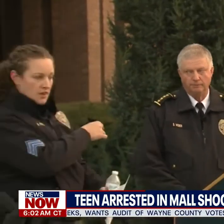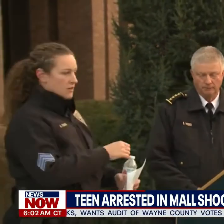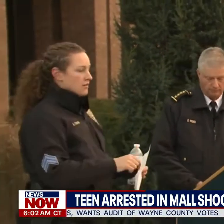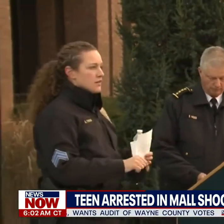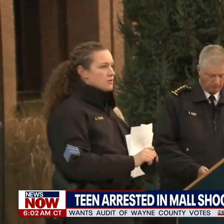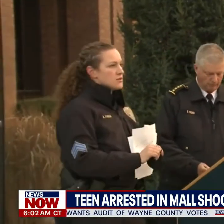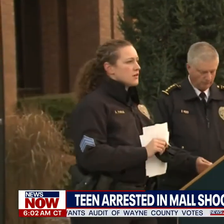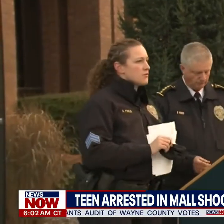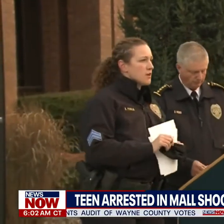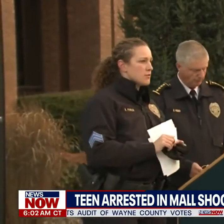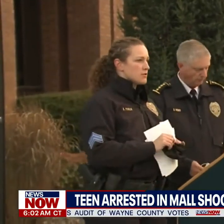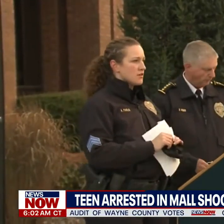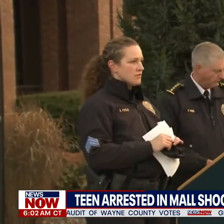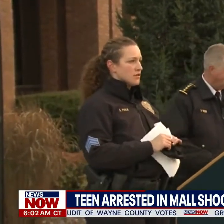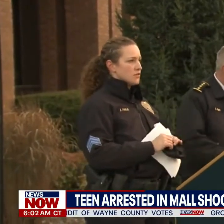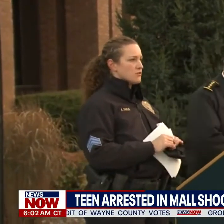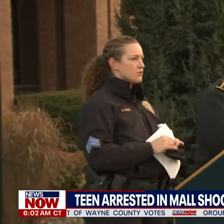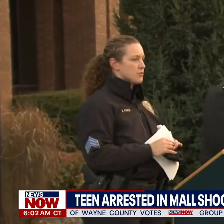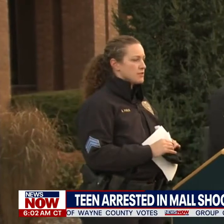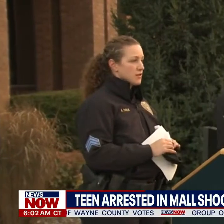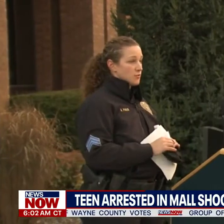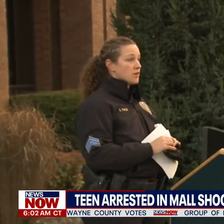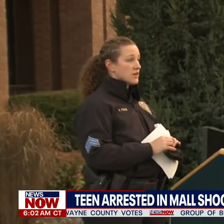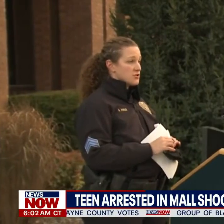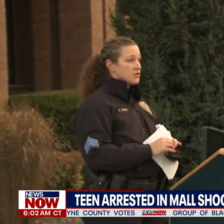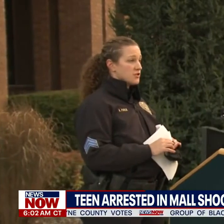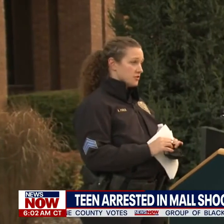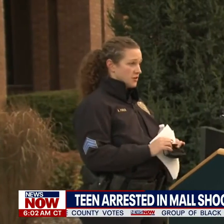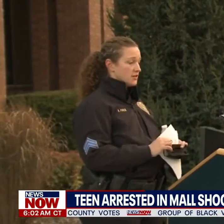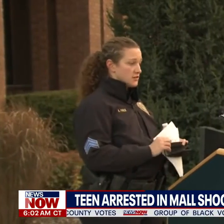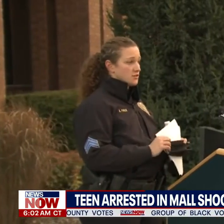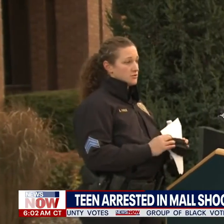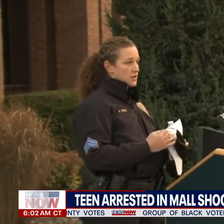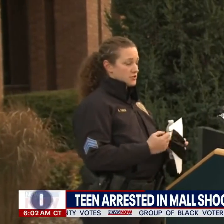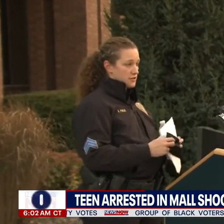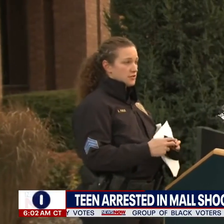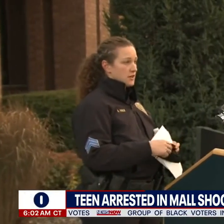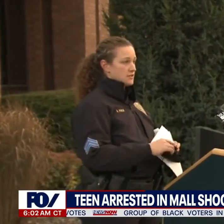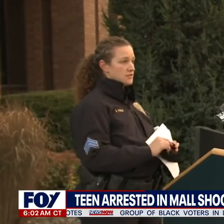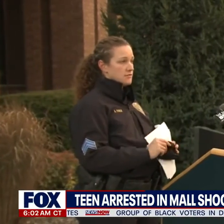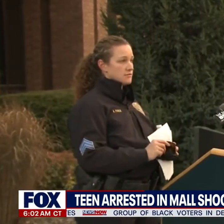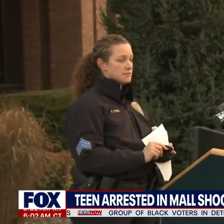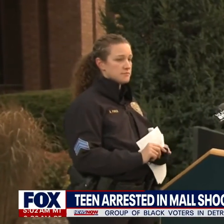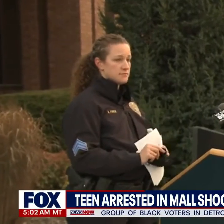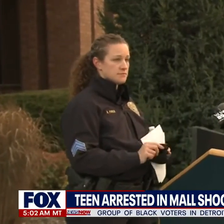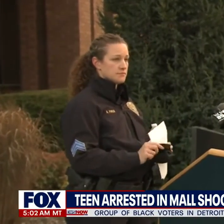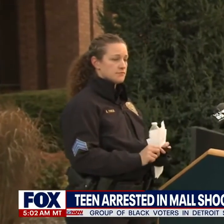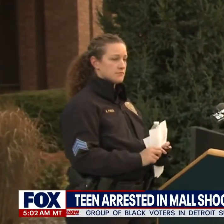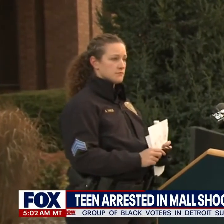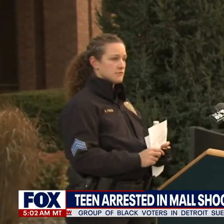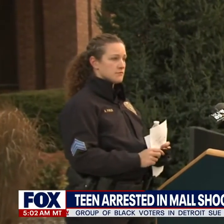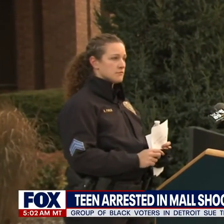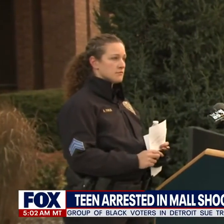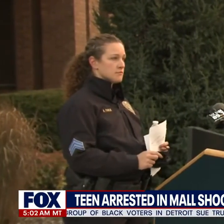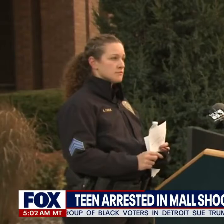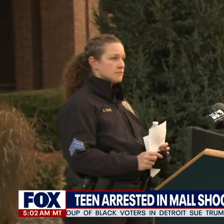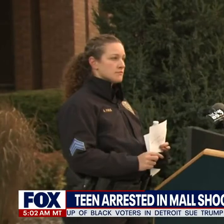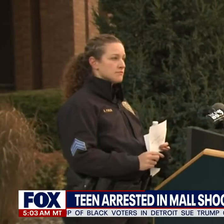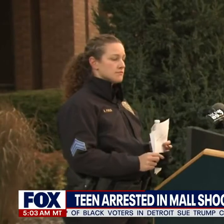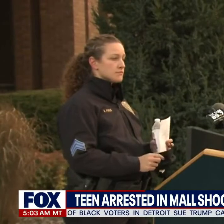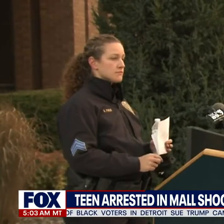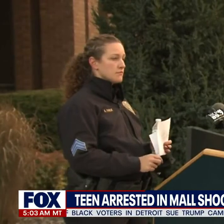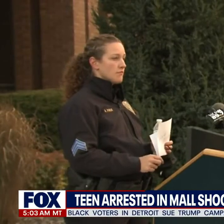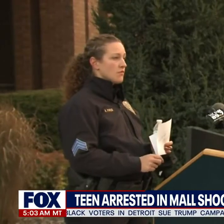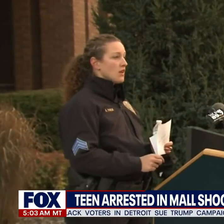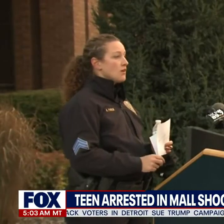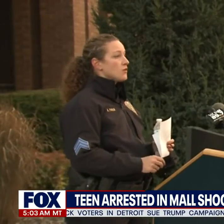teed there will sever members of those groups that were injured during this alteration yes did they all know